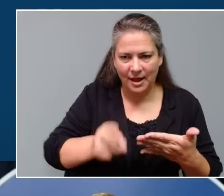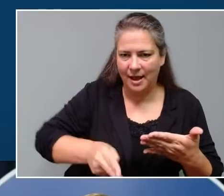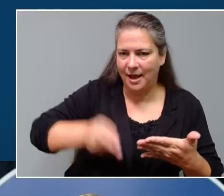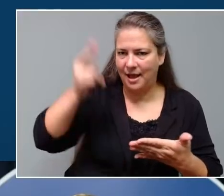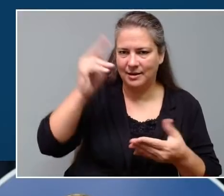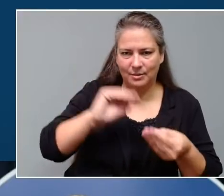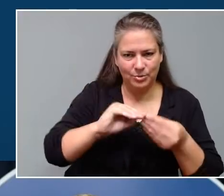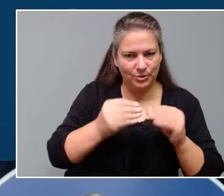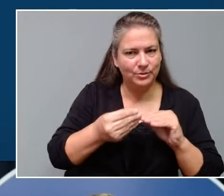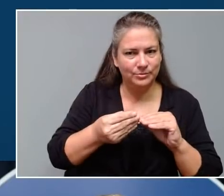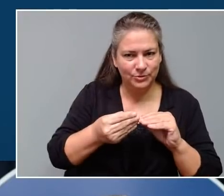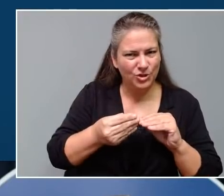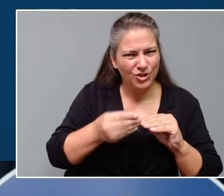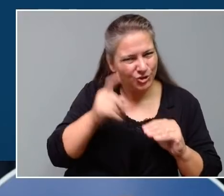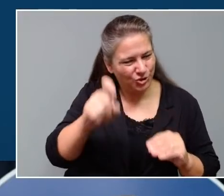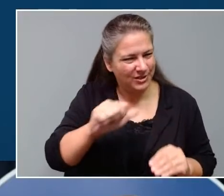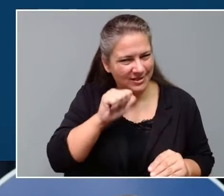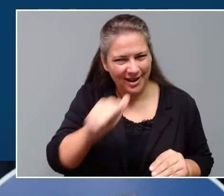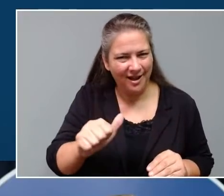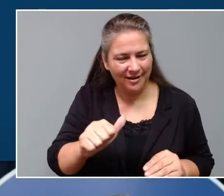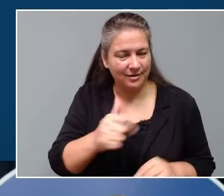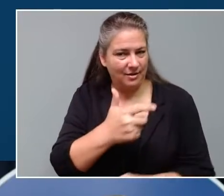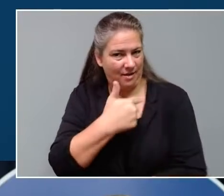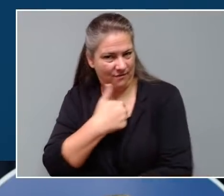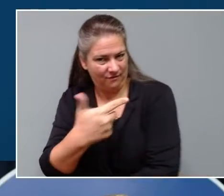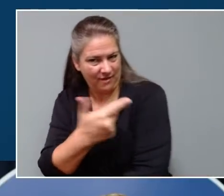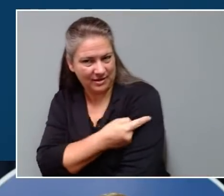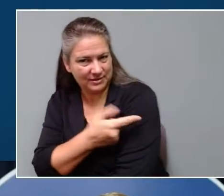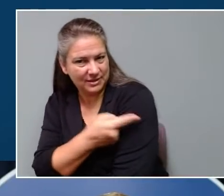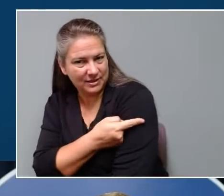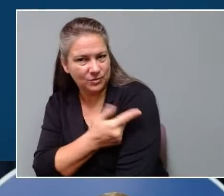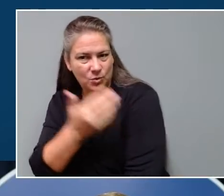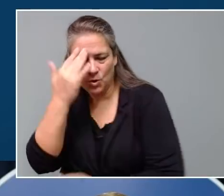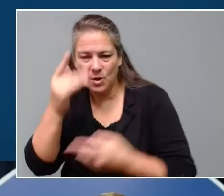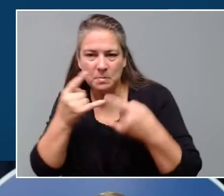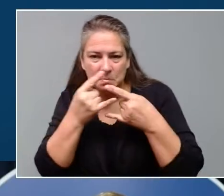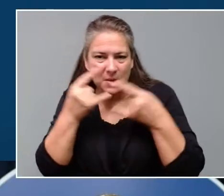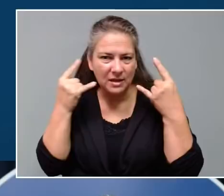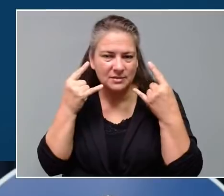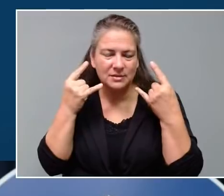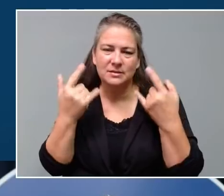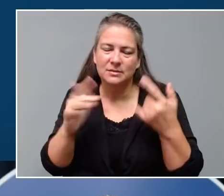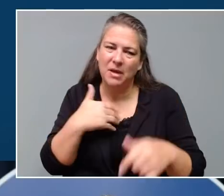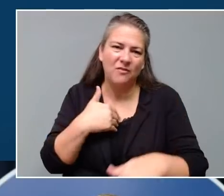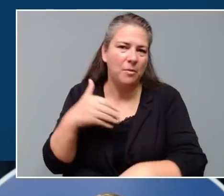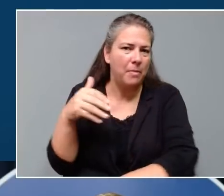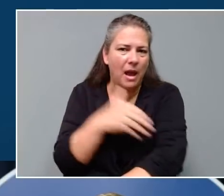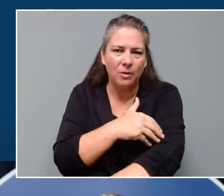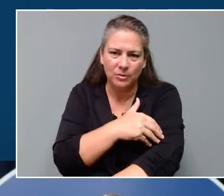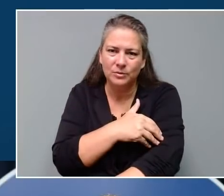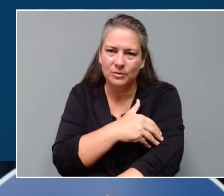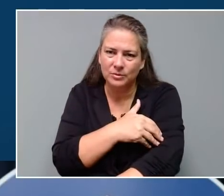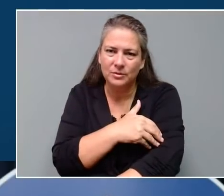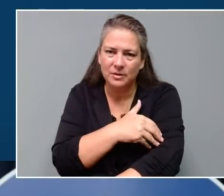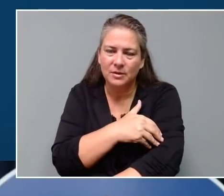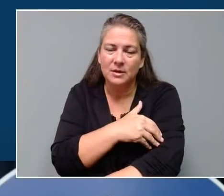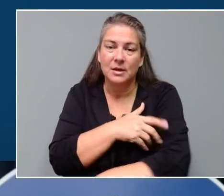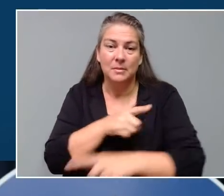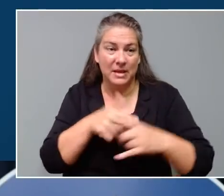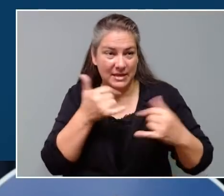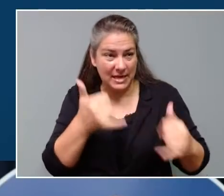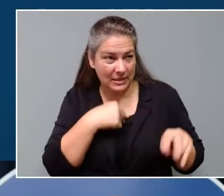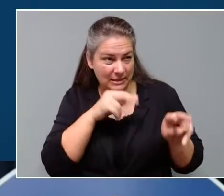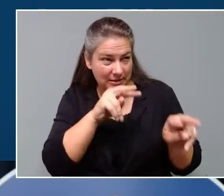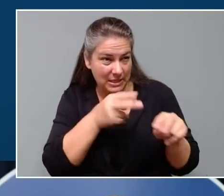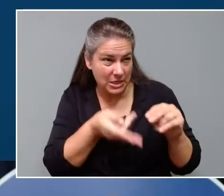there are vaccines and we know the power of masking. If there is a glimmer of hope, the rate of increase seems to be slowing. Let's